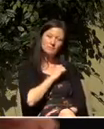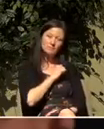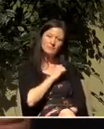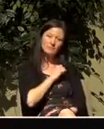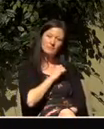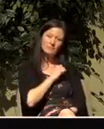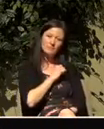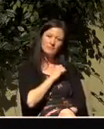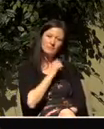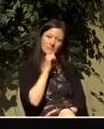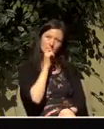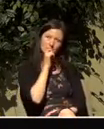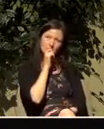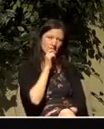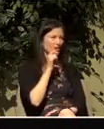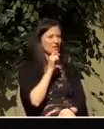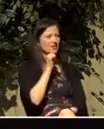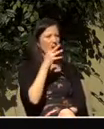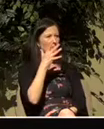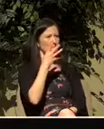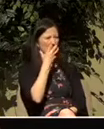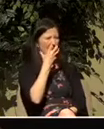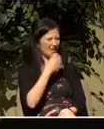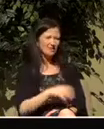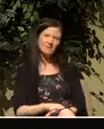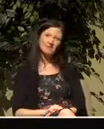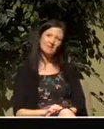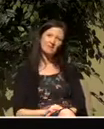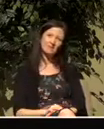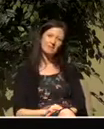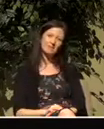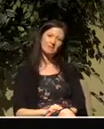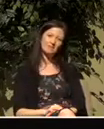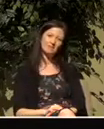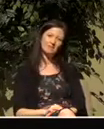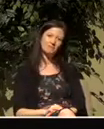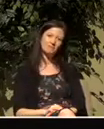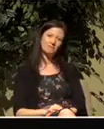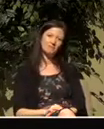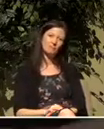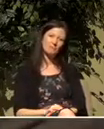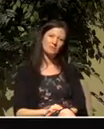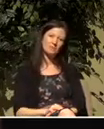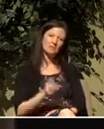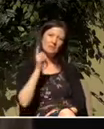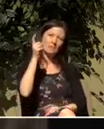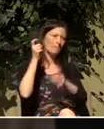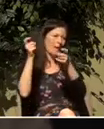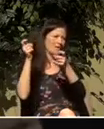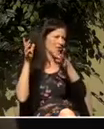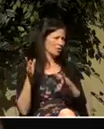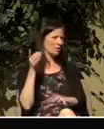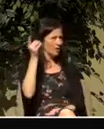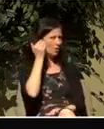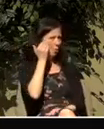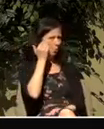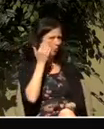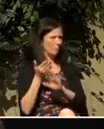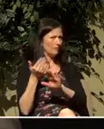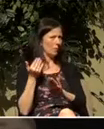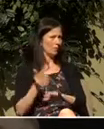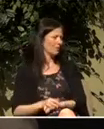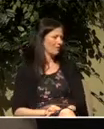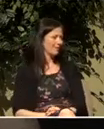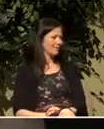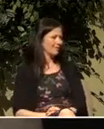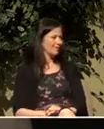no sensing of, I told you so, Peter, why didn't you believe me? The master knew what was going to happen, and he would